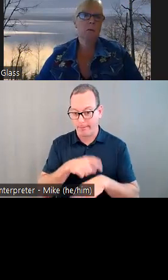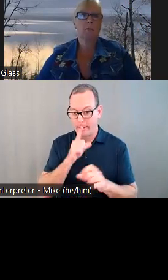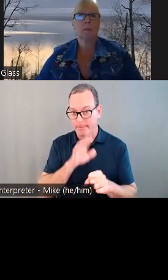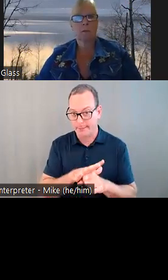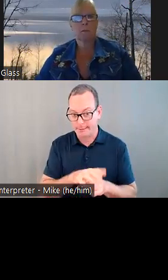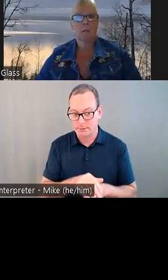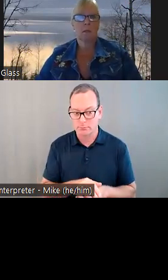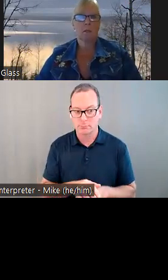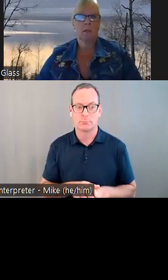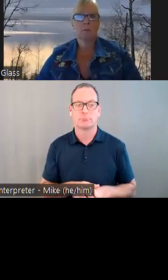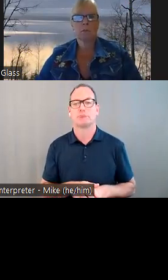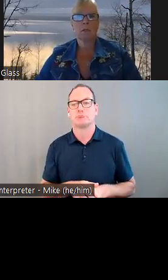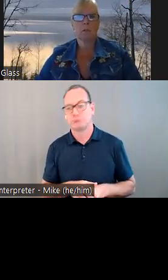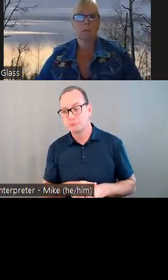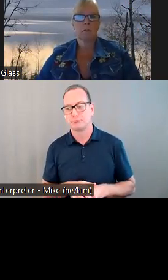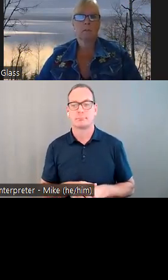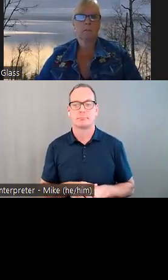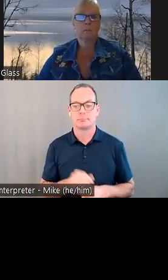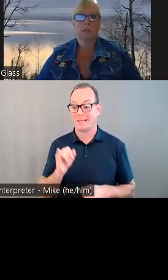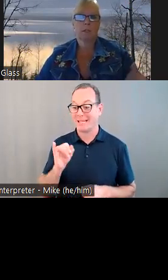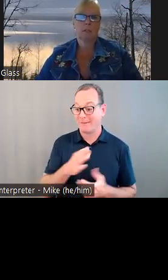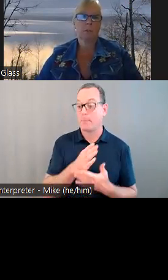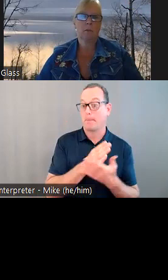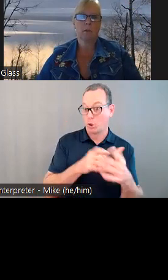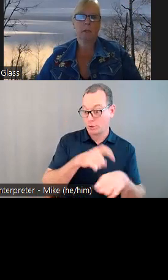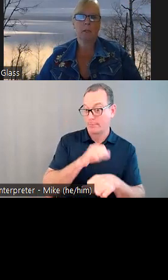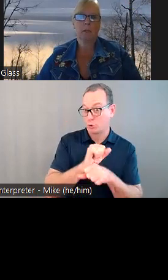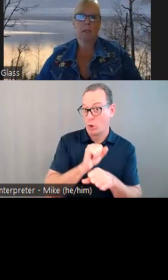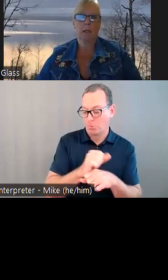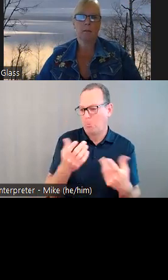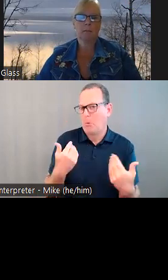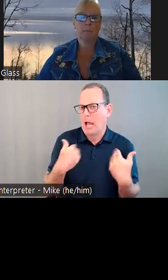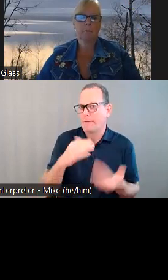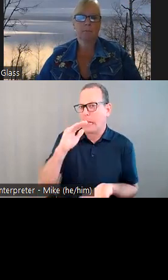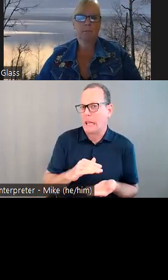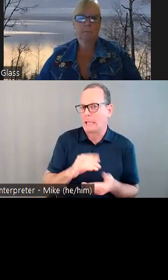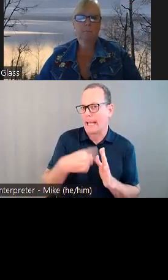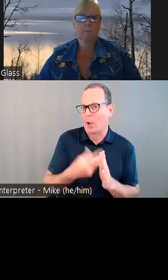time commitments. That kind of stands to reason. Just as an example of one way to look at the data.